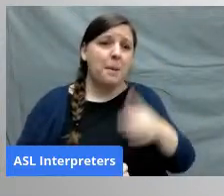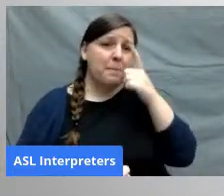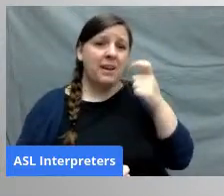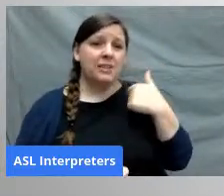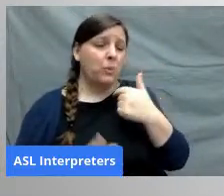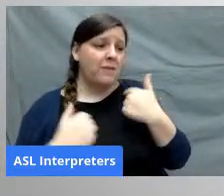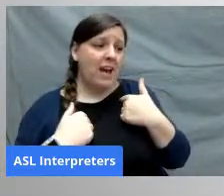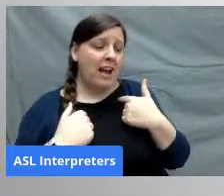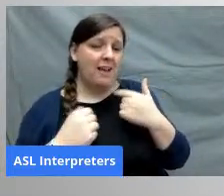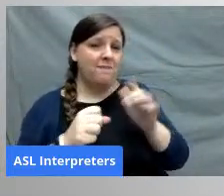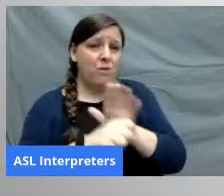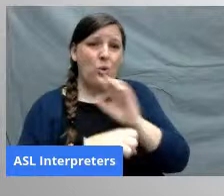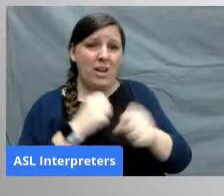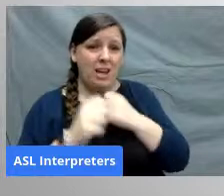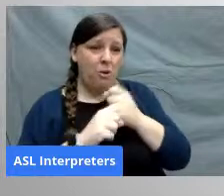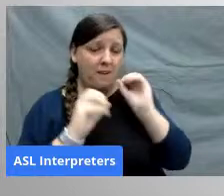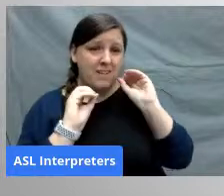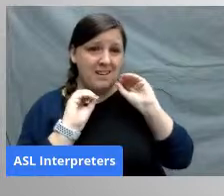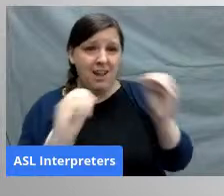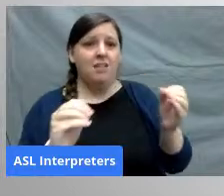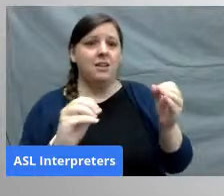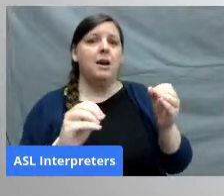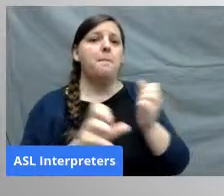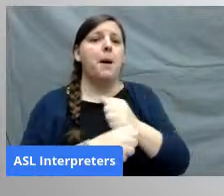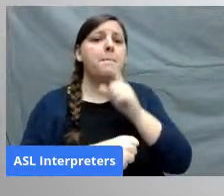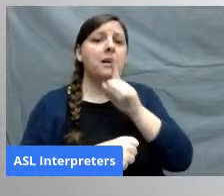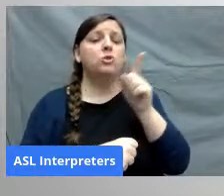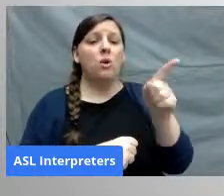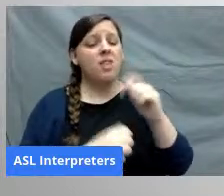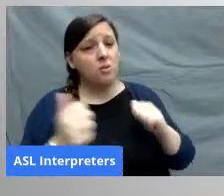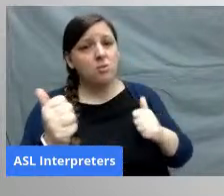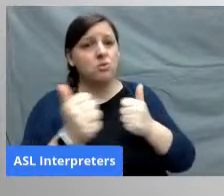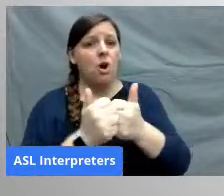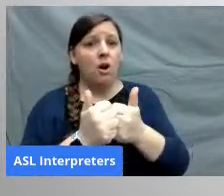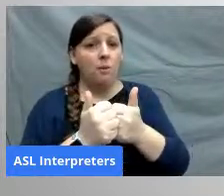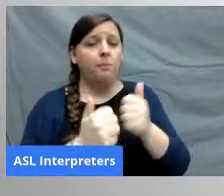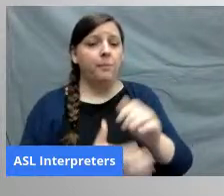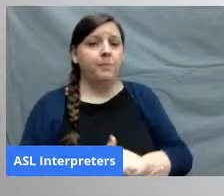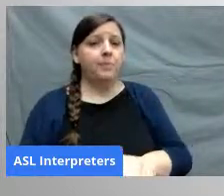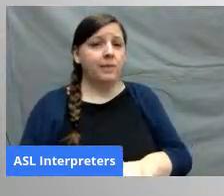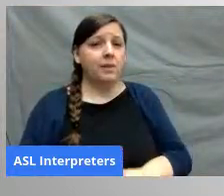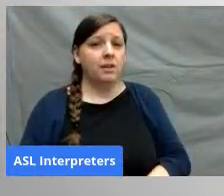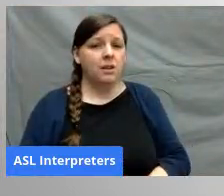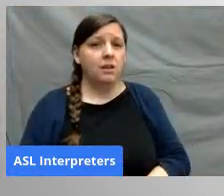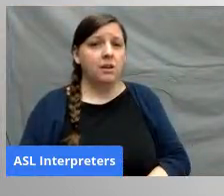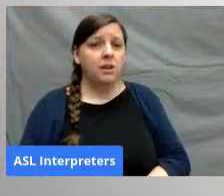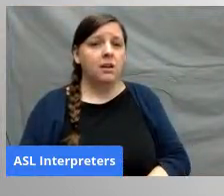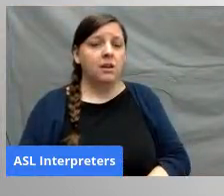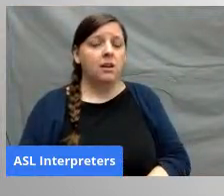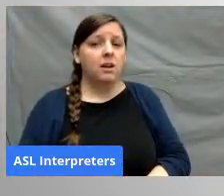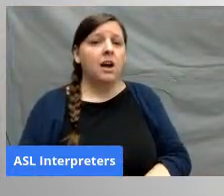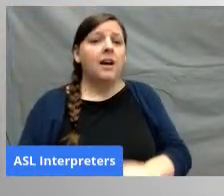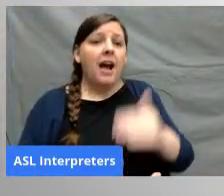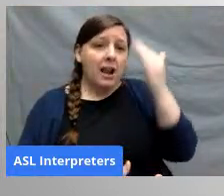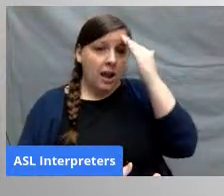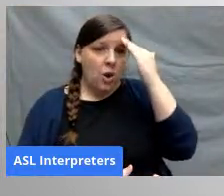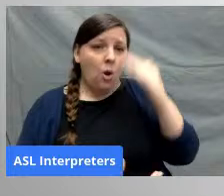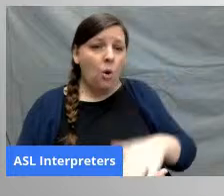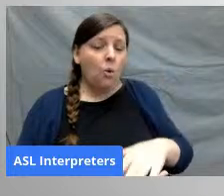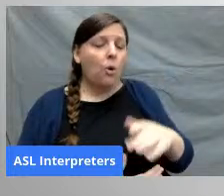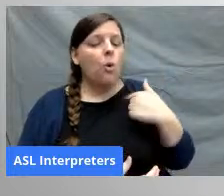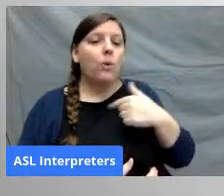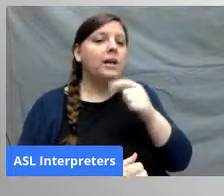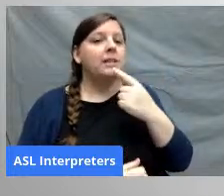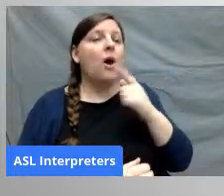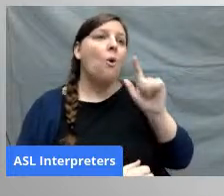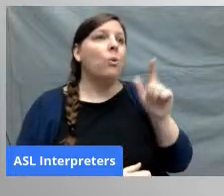But making sure that they're caught up. And I know, like, we can say we're gonna get people from the UGA,